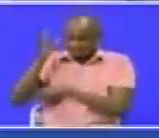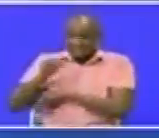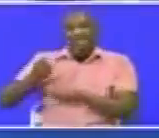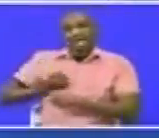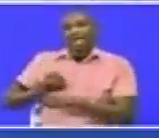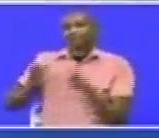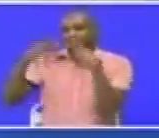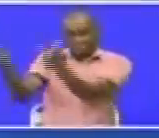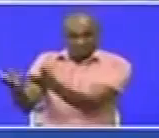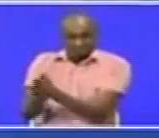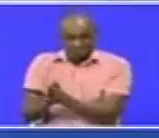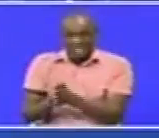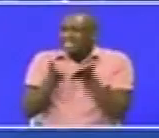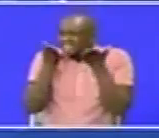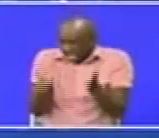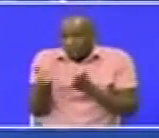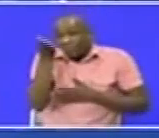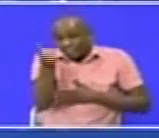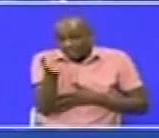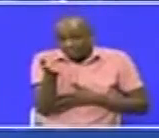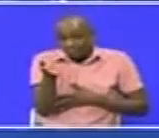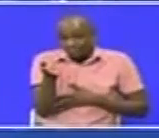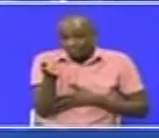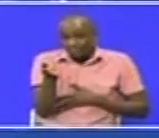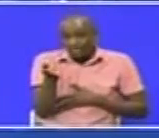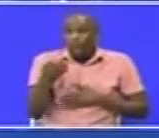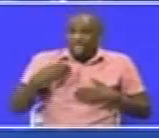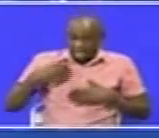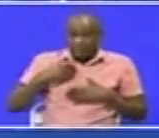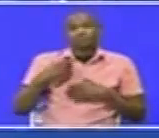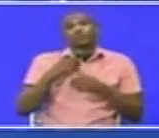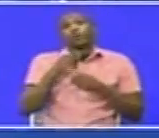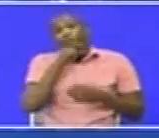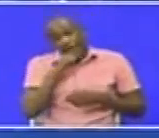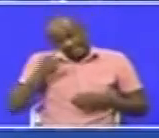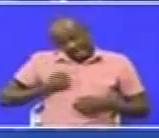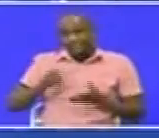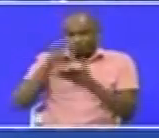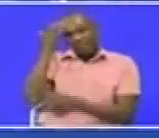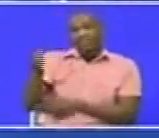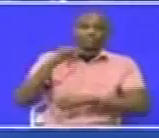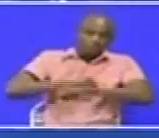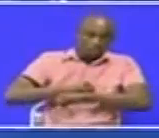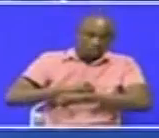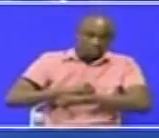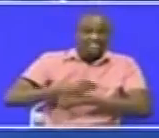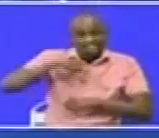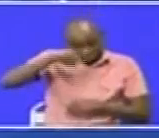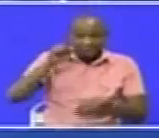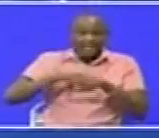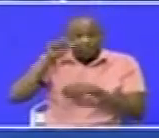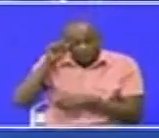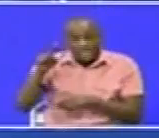for the girls. In a household where there are 2 students, a boy and a girl, the boy will wake up in the